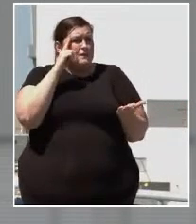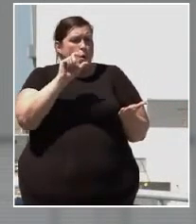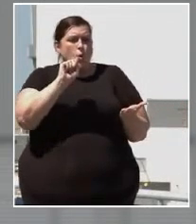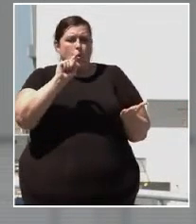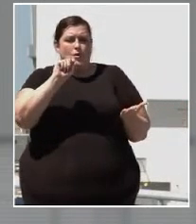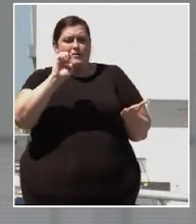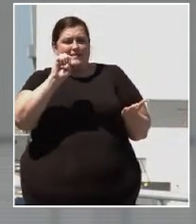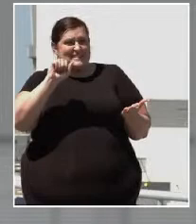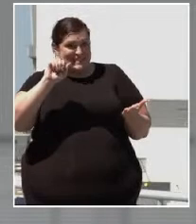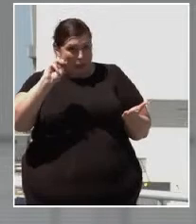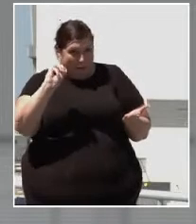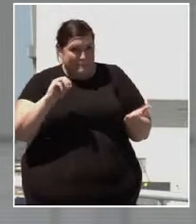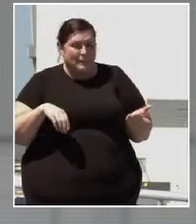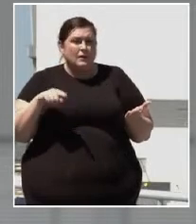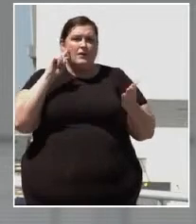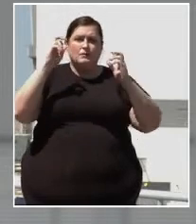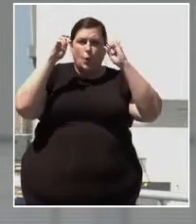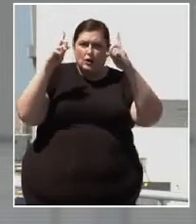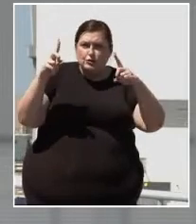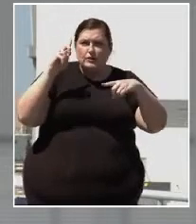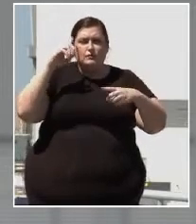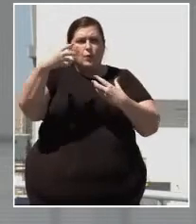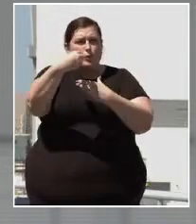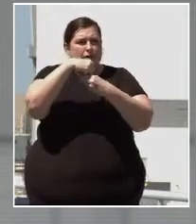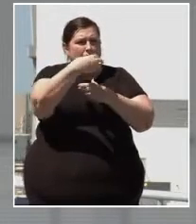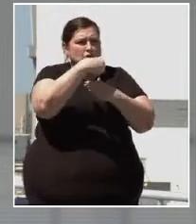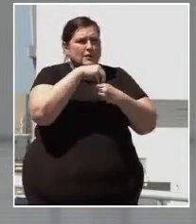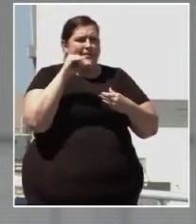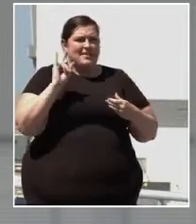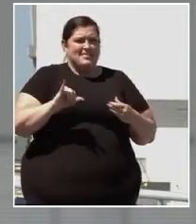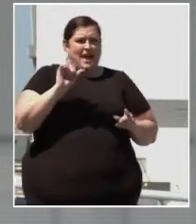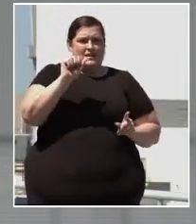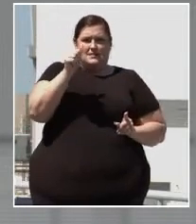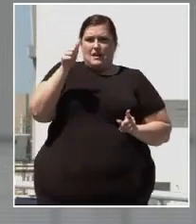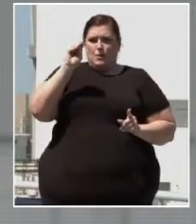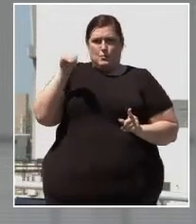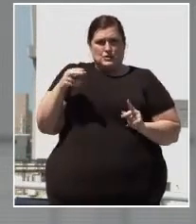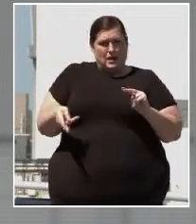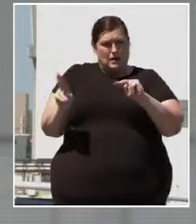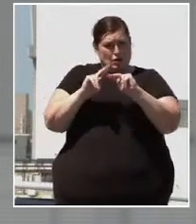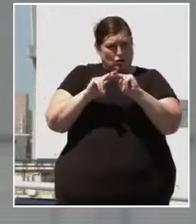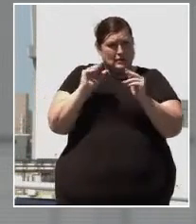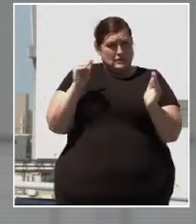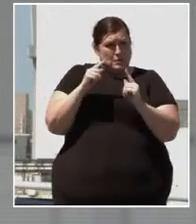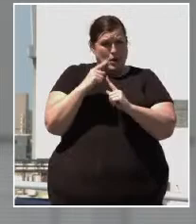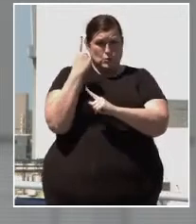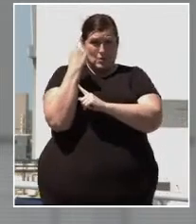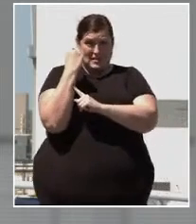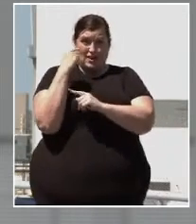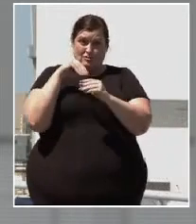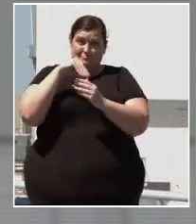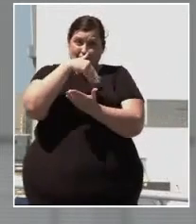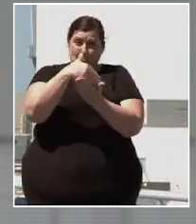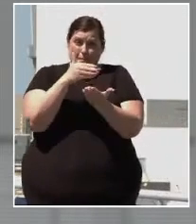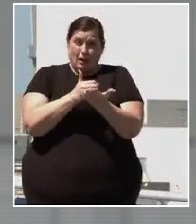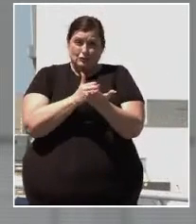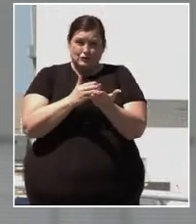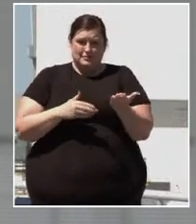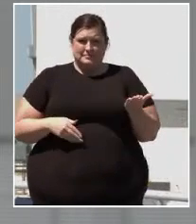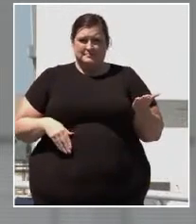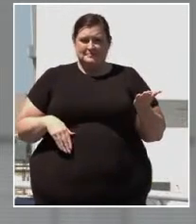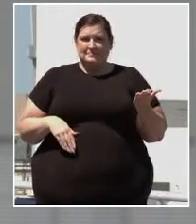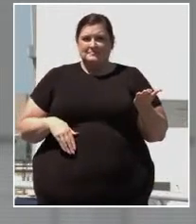for education and engagement that was a 10% increase over last year it's in the budget